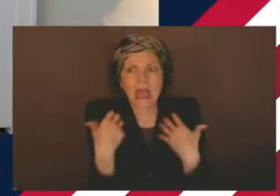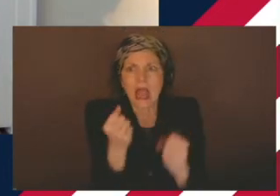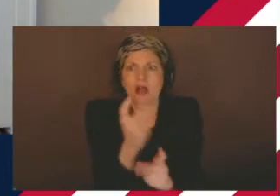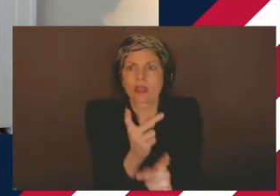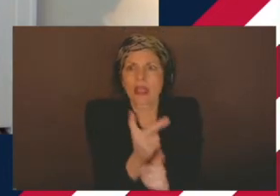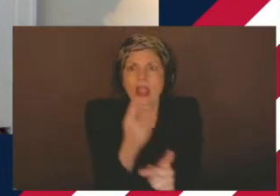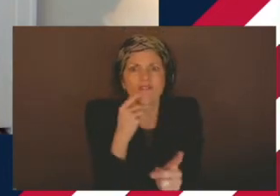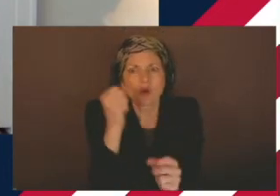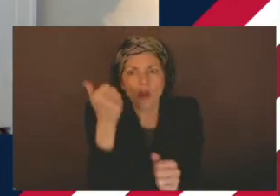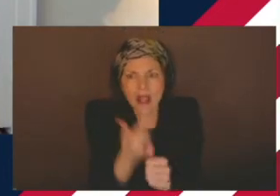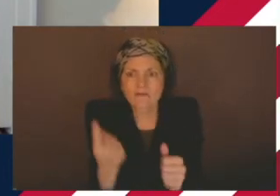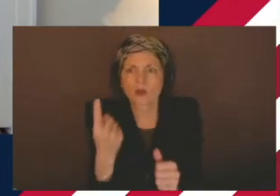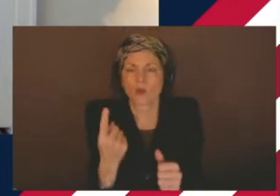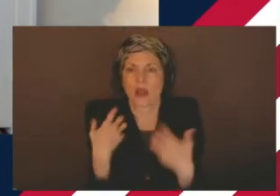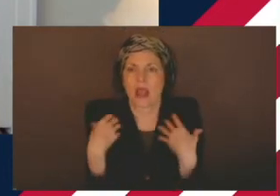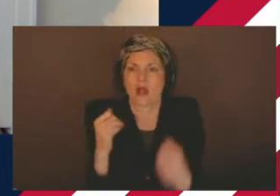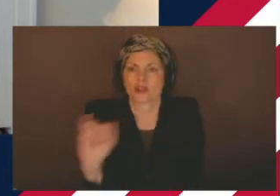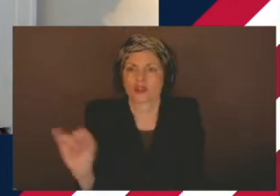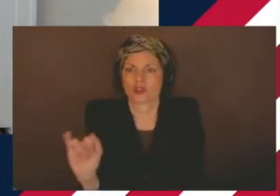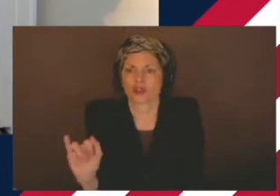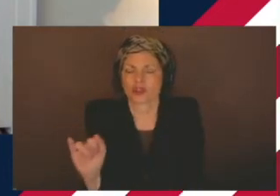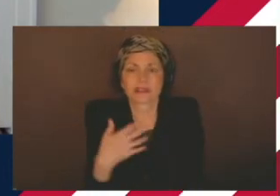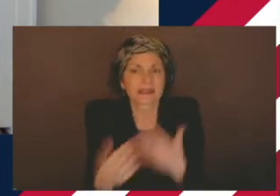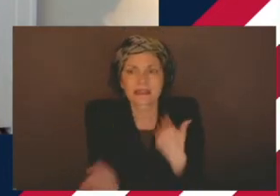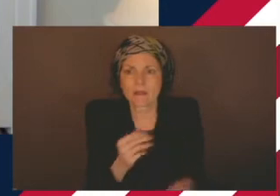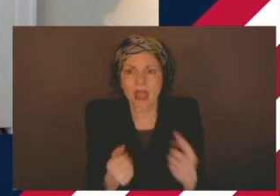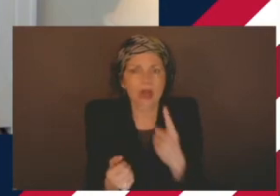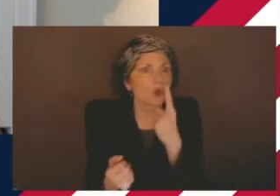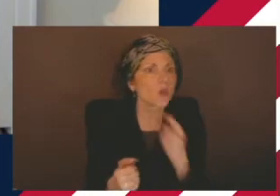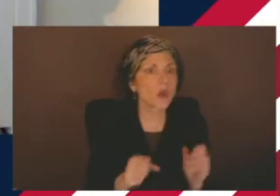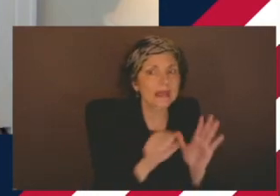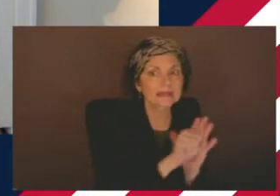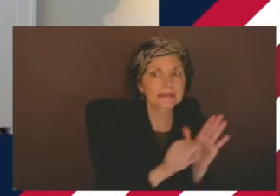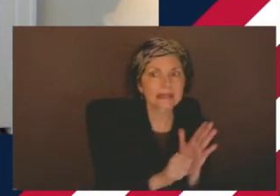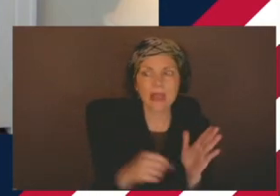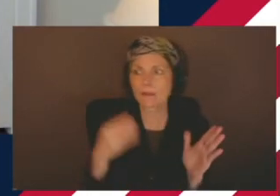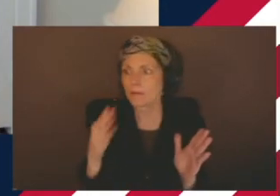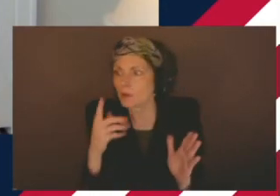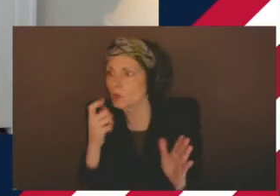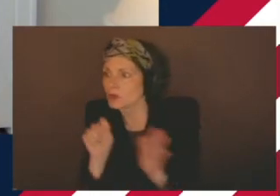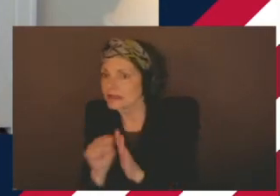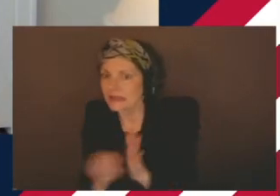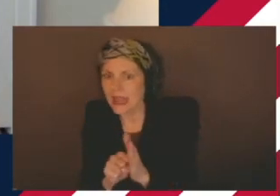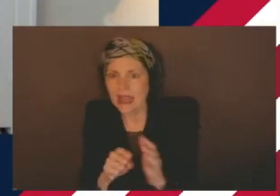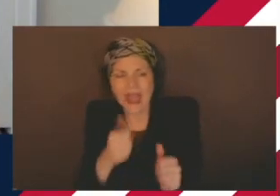red states, in blue states, in every city, in every state.